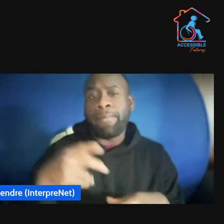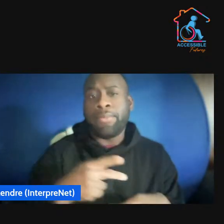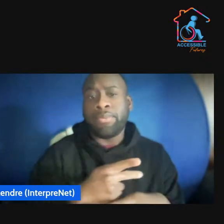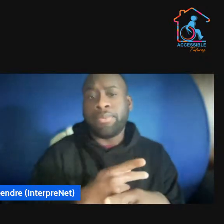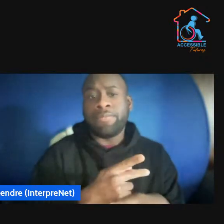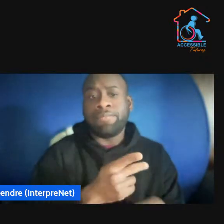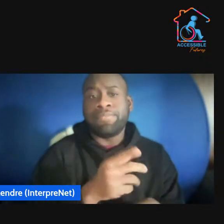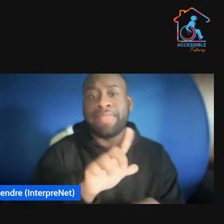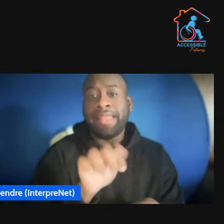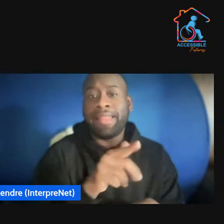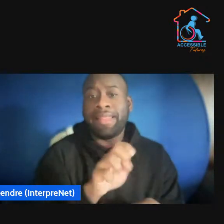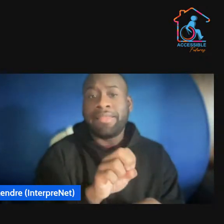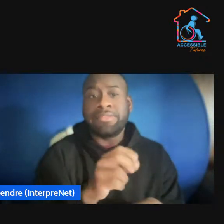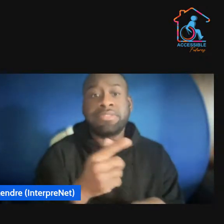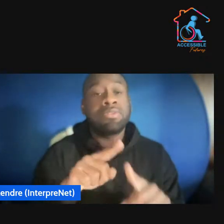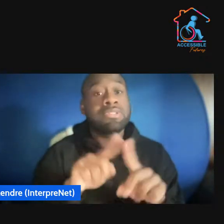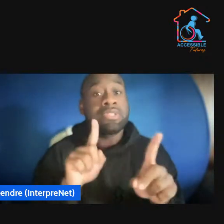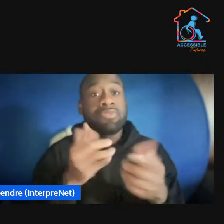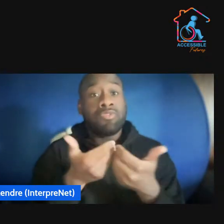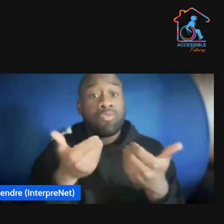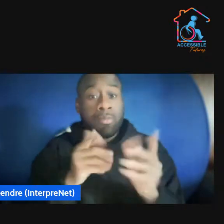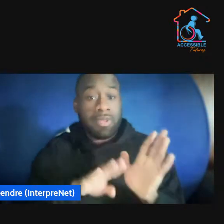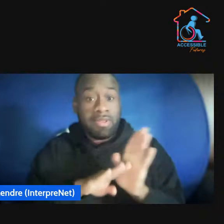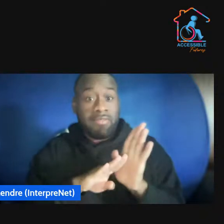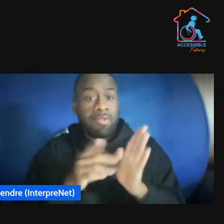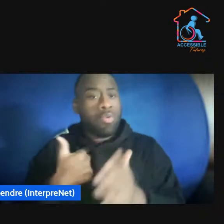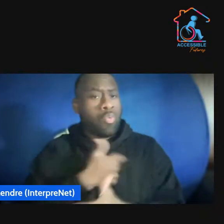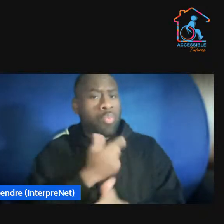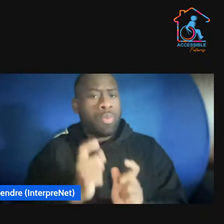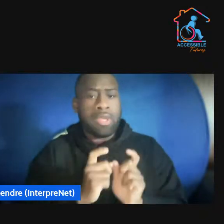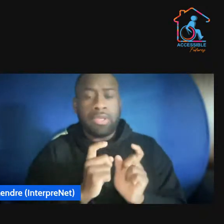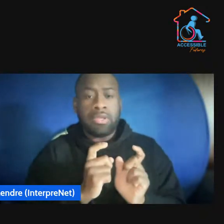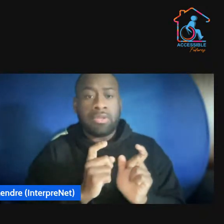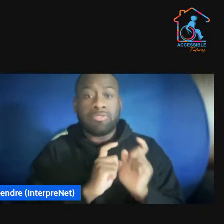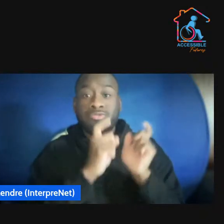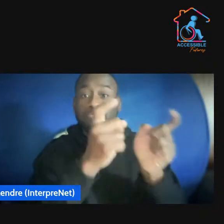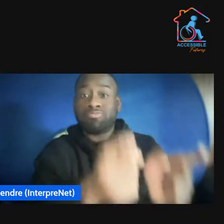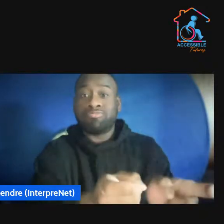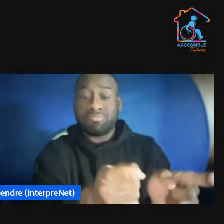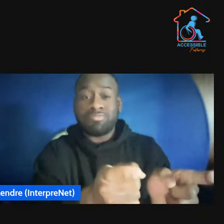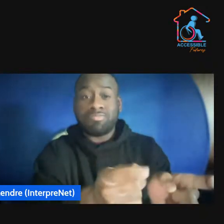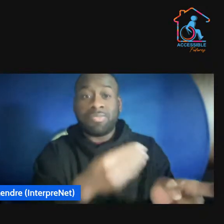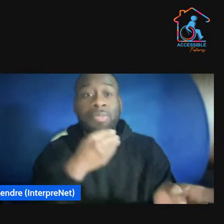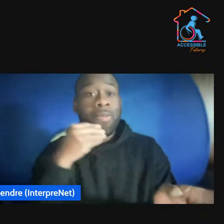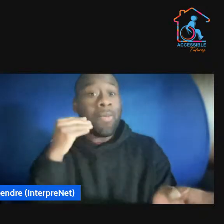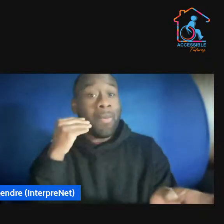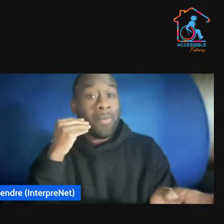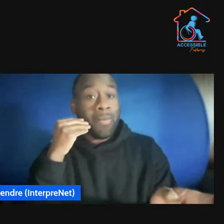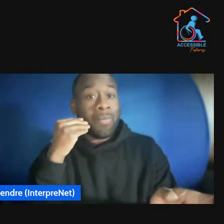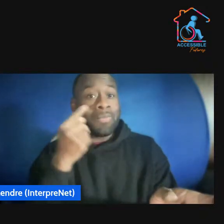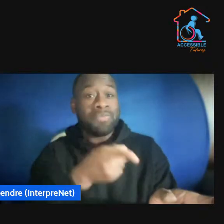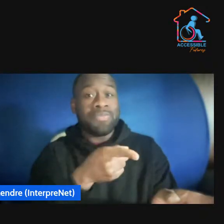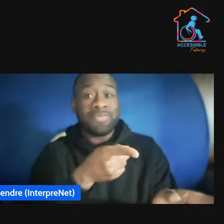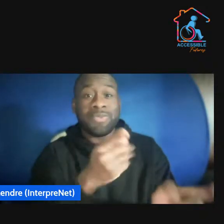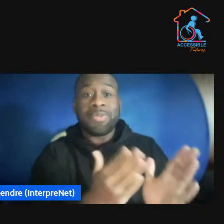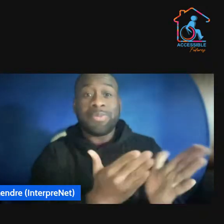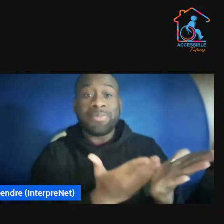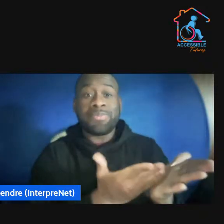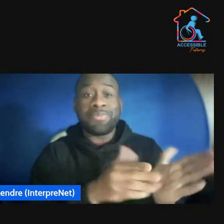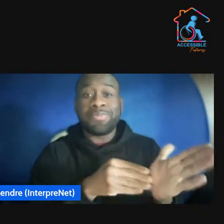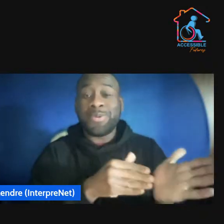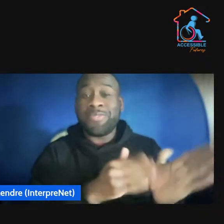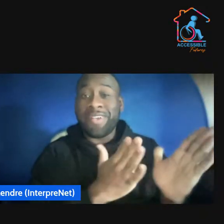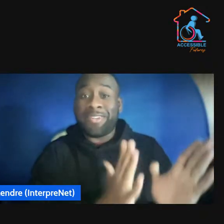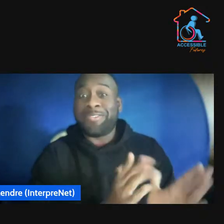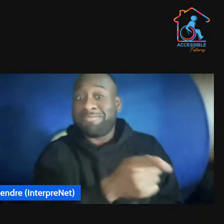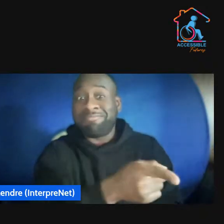thing that makes us different from other developers is that we donate the home to the provider at the end of the lease term. So if you want to learn more